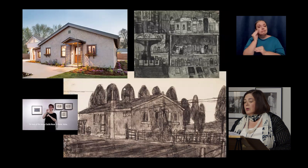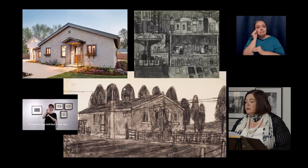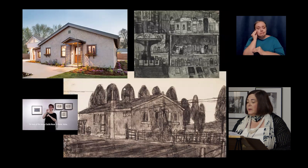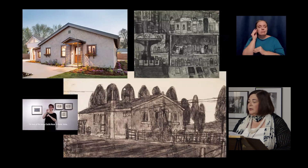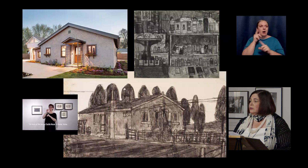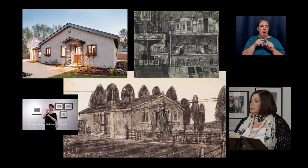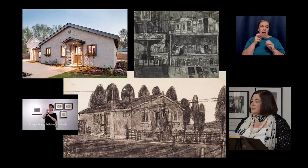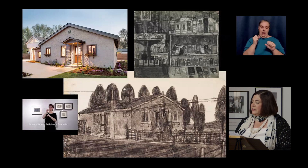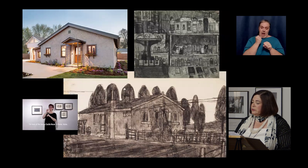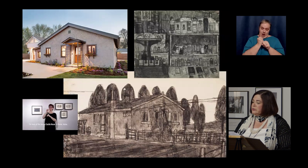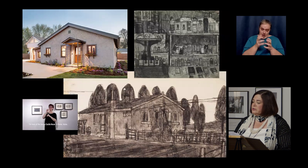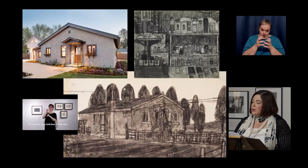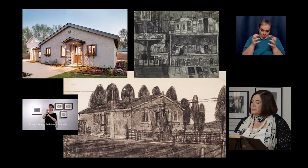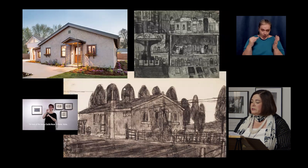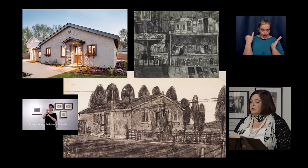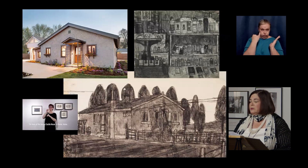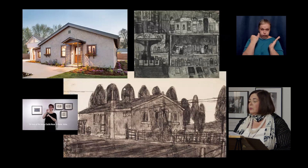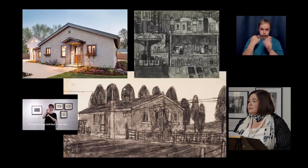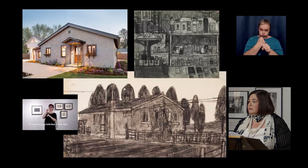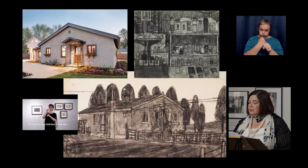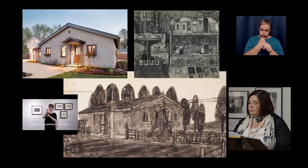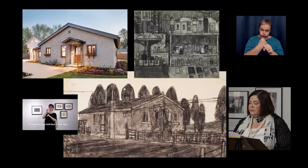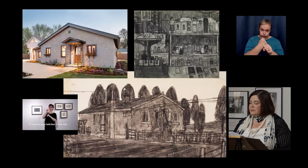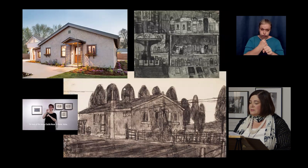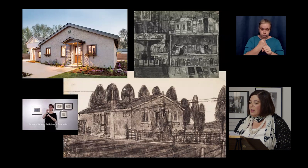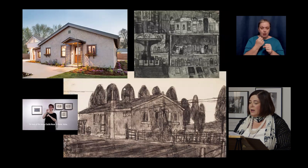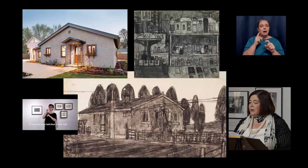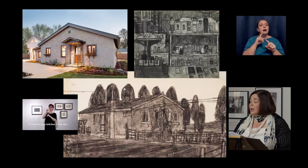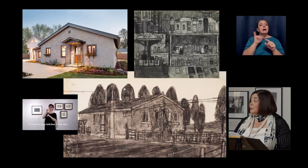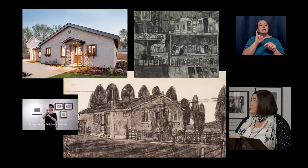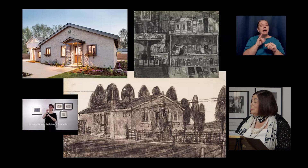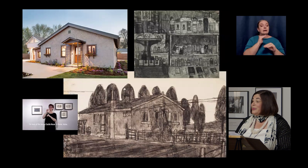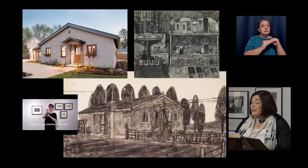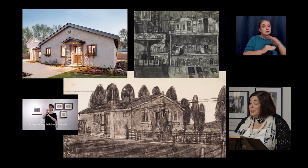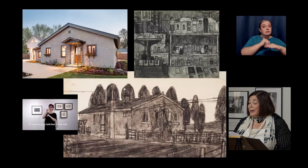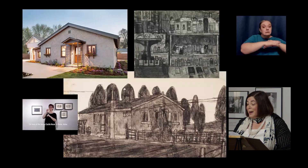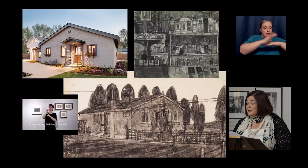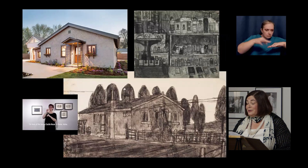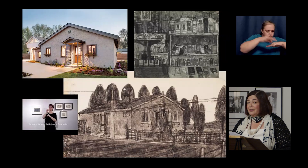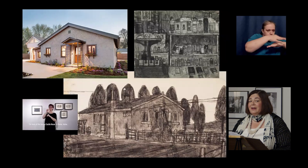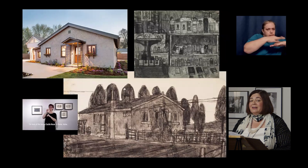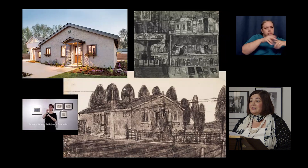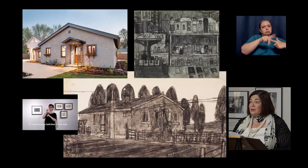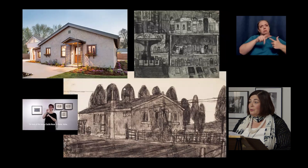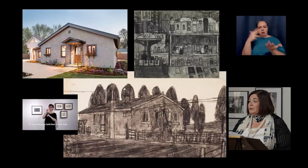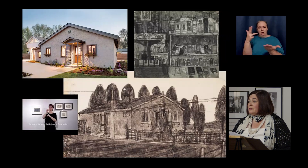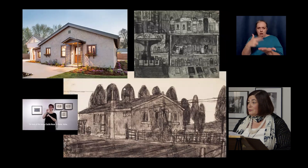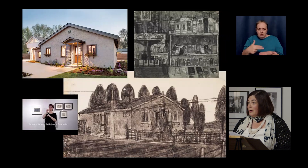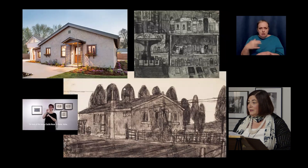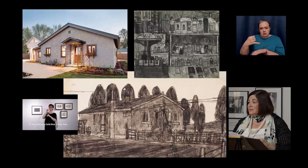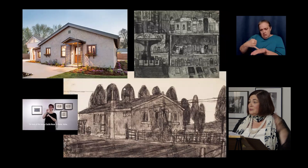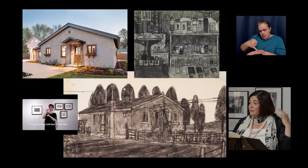installations, which might include figures or sculptures like the one seen in the previous slide, in which he would then capture in his